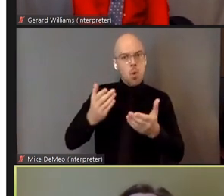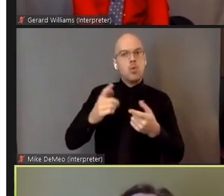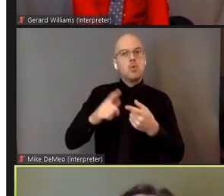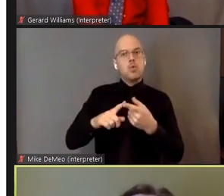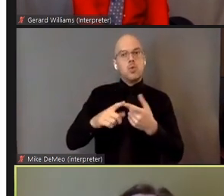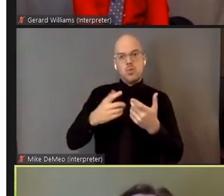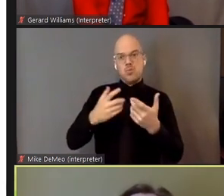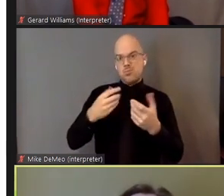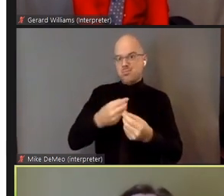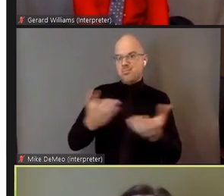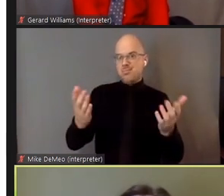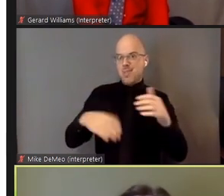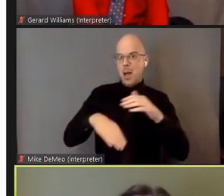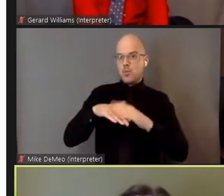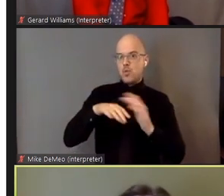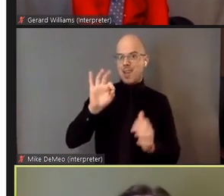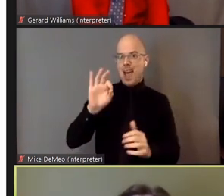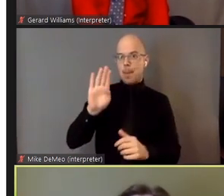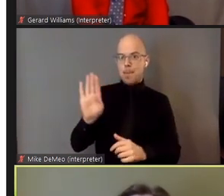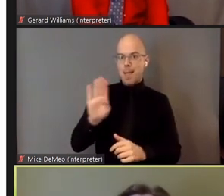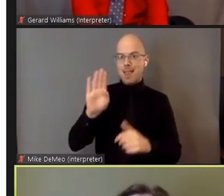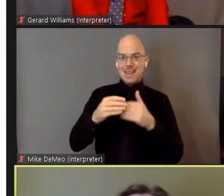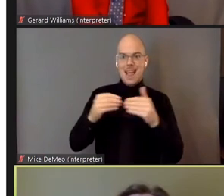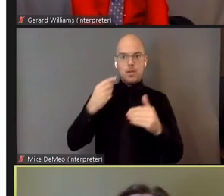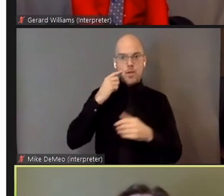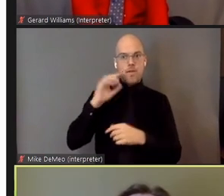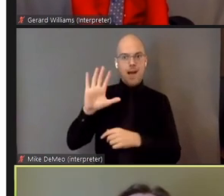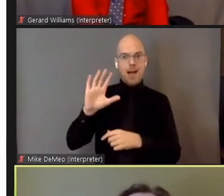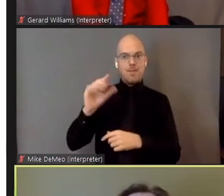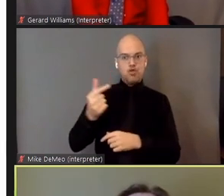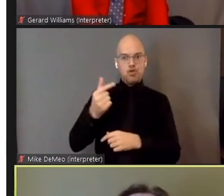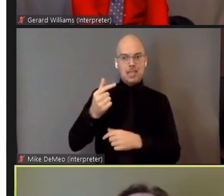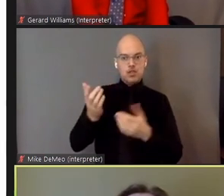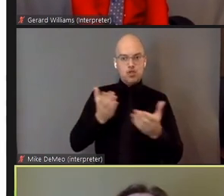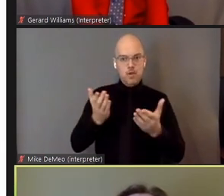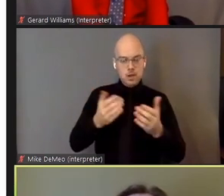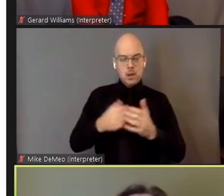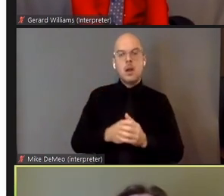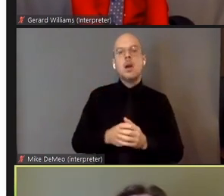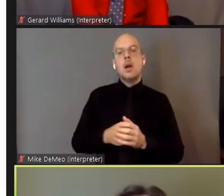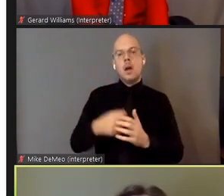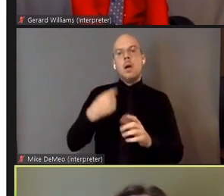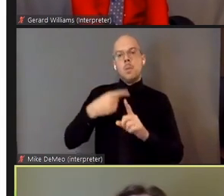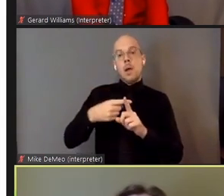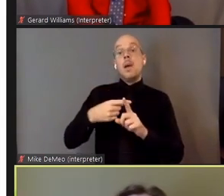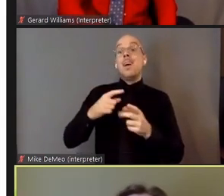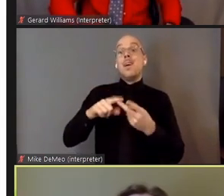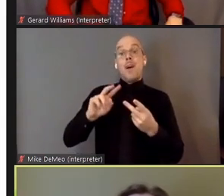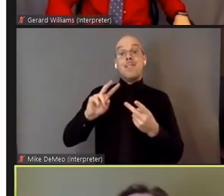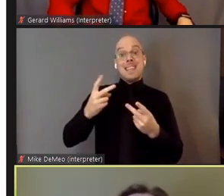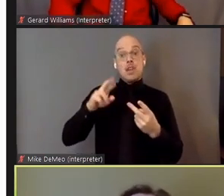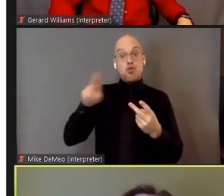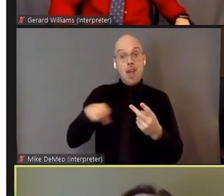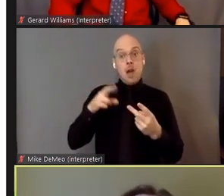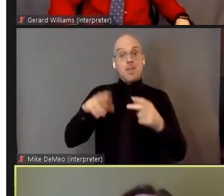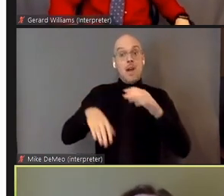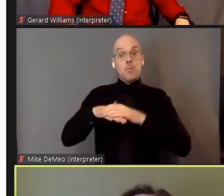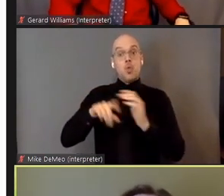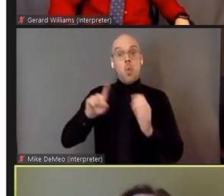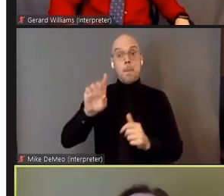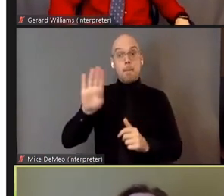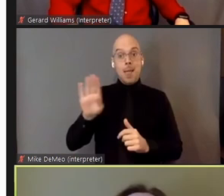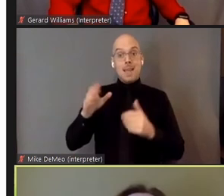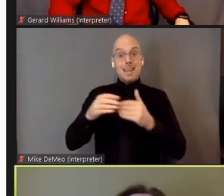billion for 5G service with up to $1 billion in a second round to